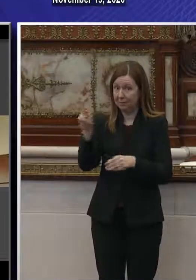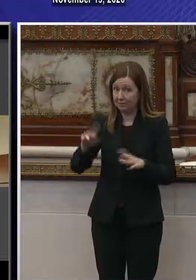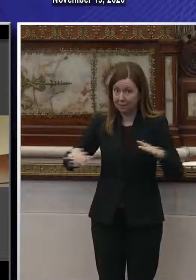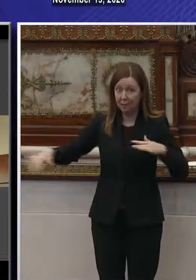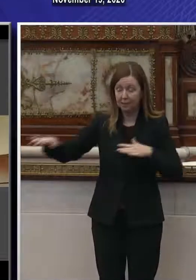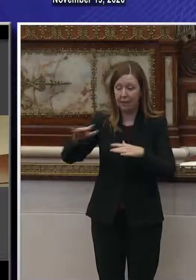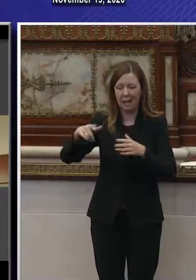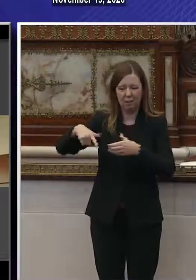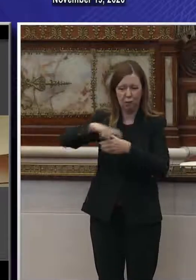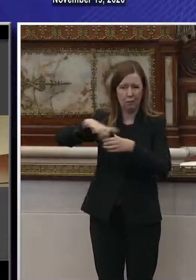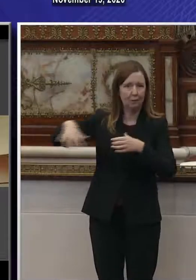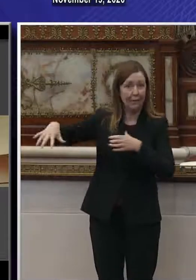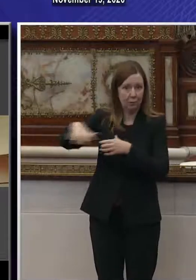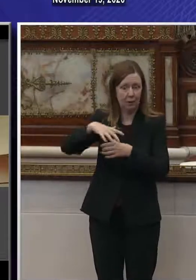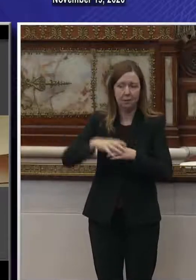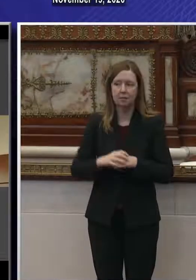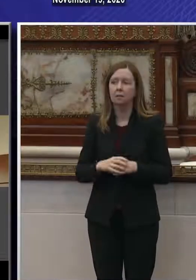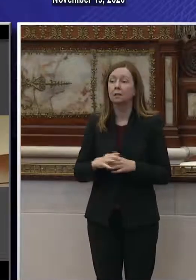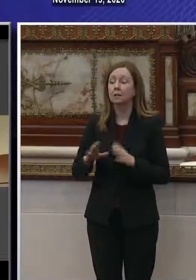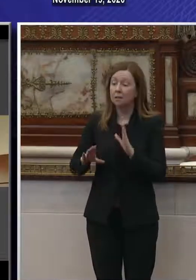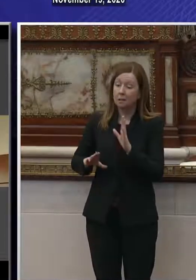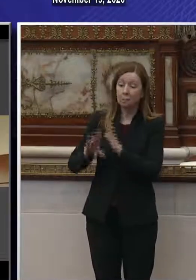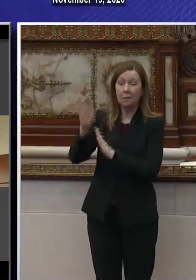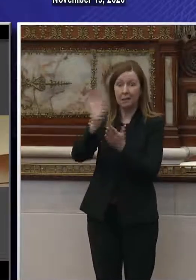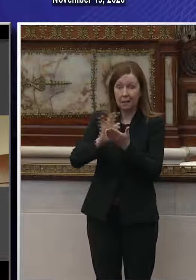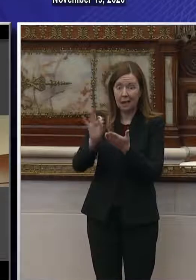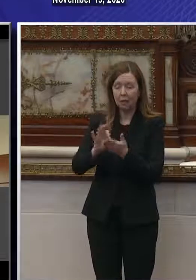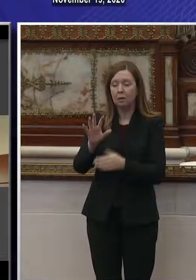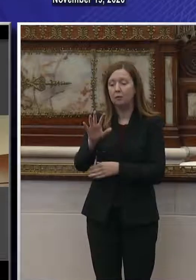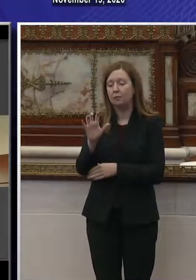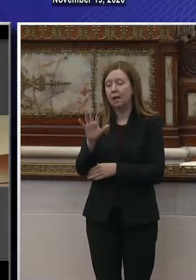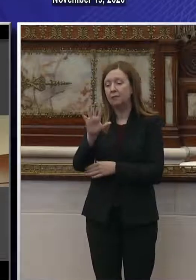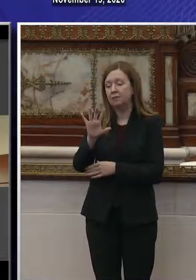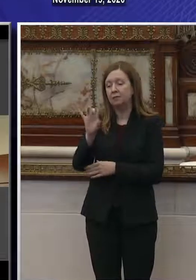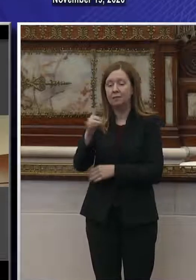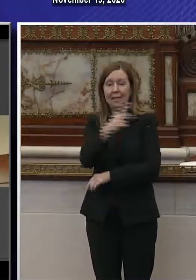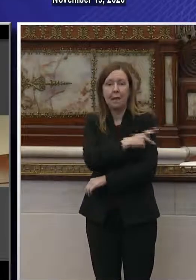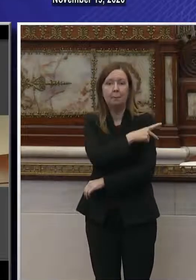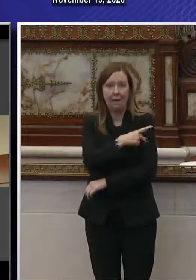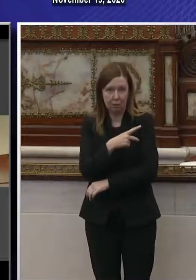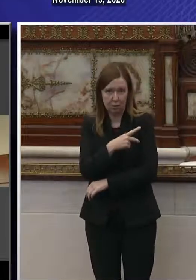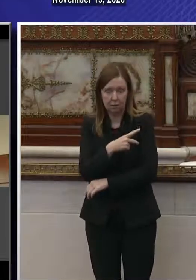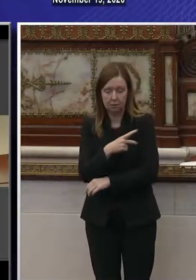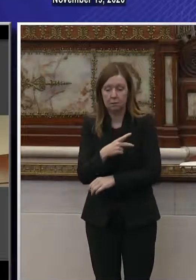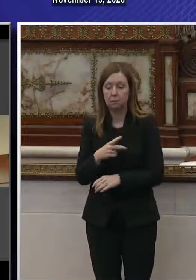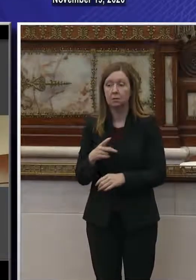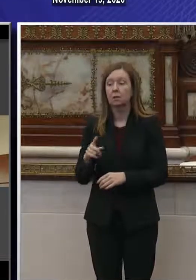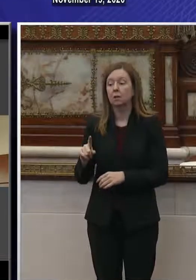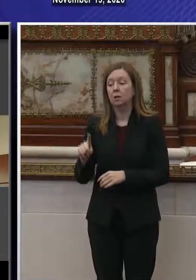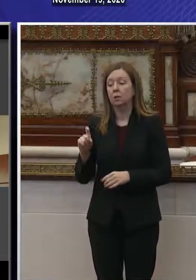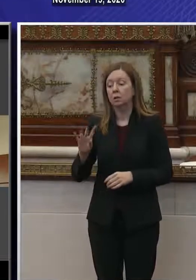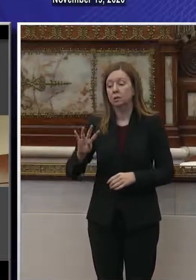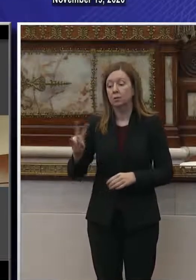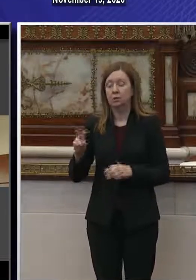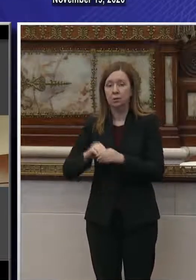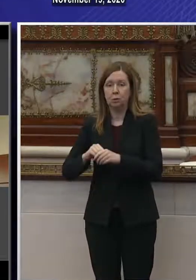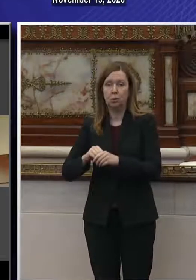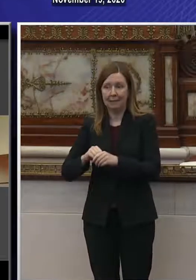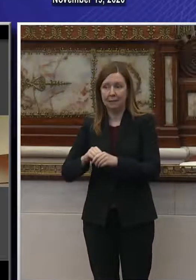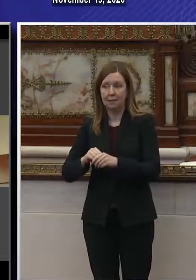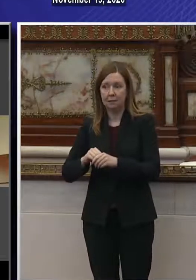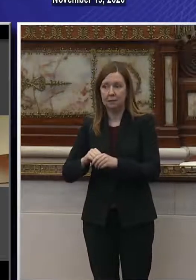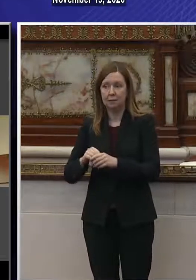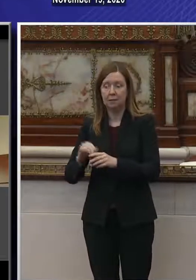and the surrounding areas, our peak census was 558 patients, of whom 142 were in